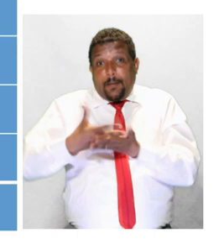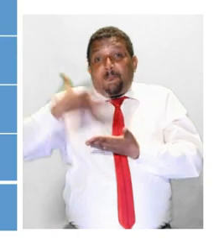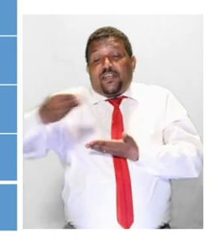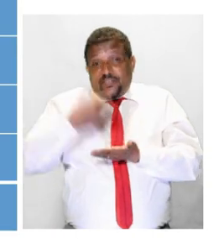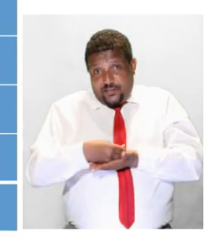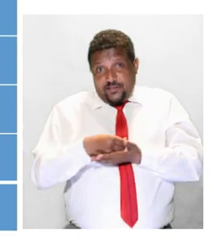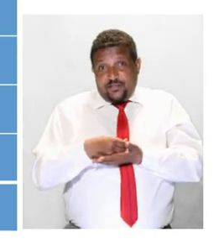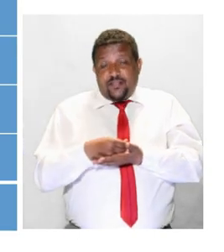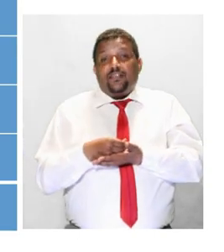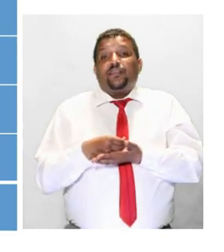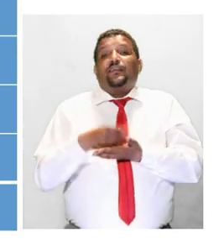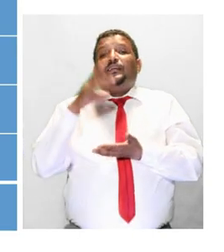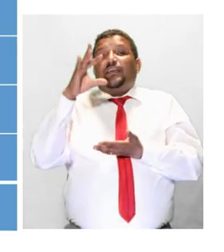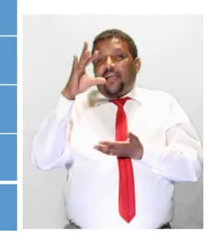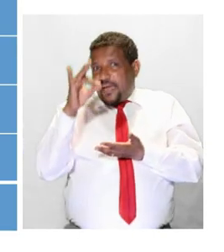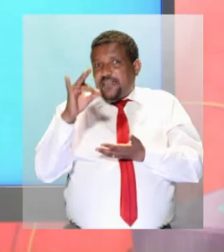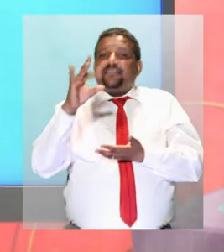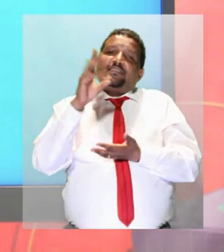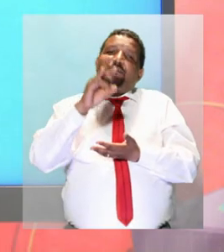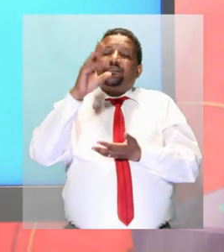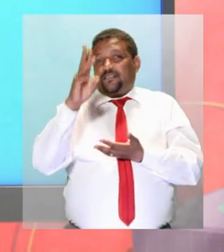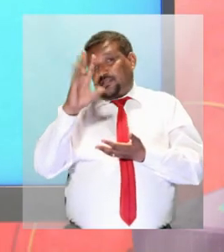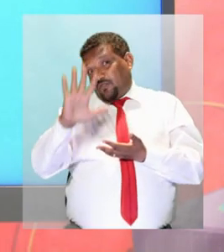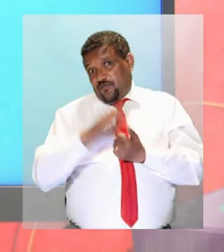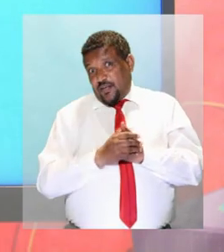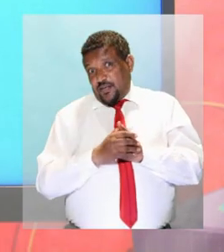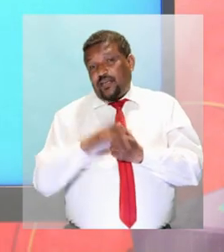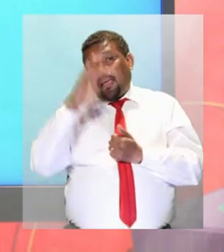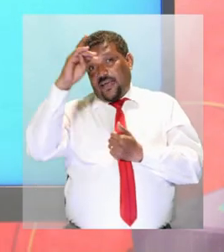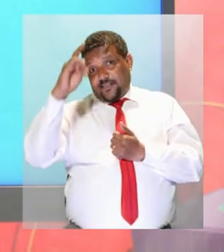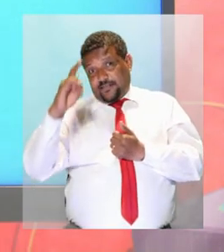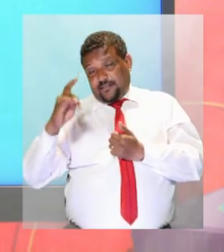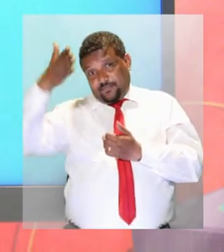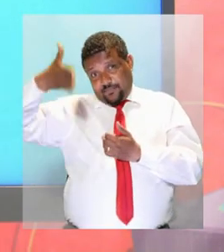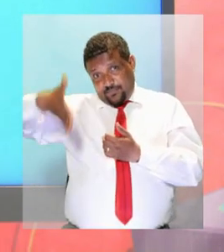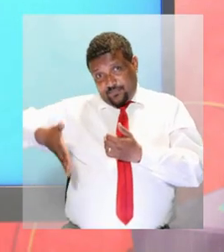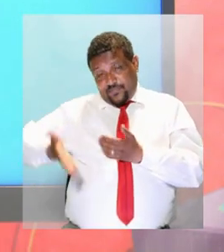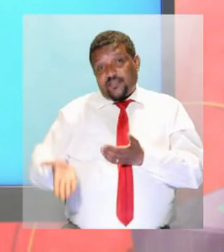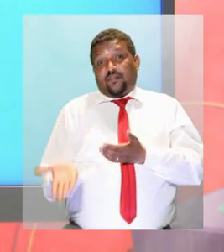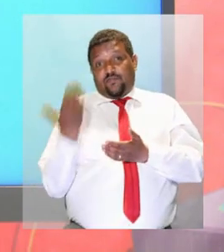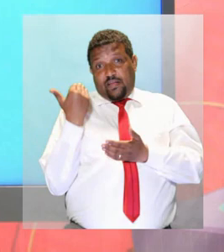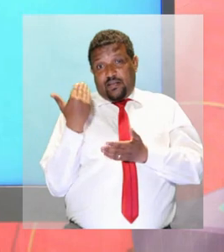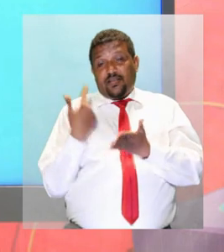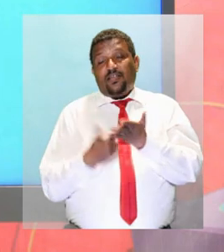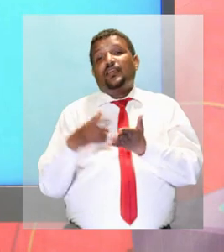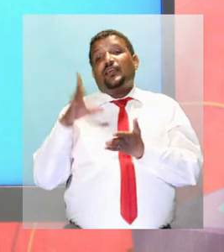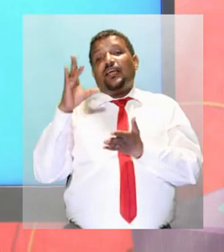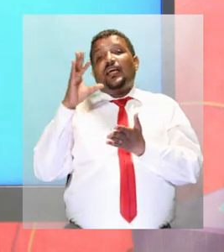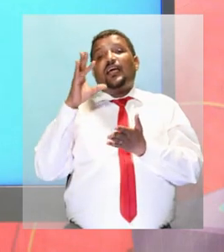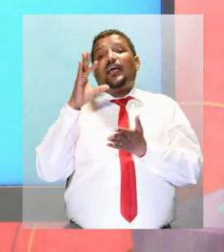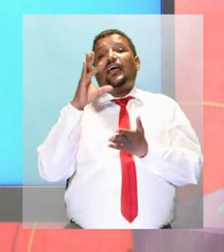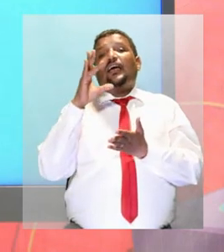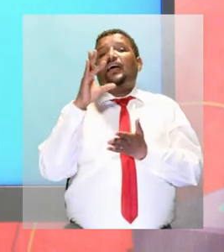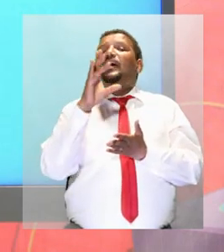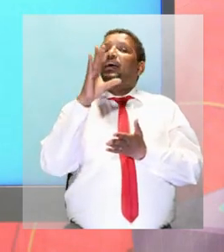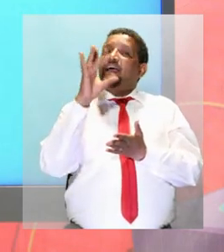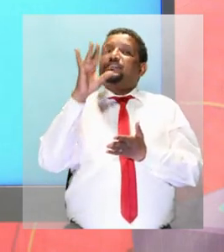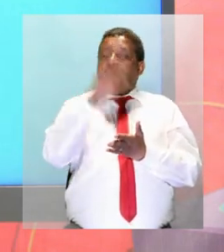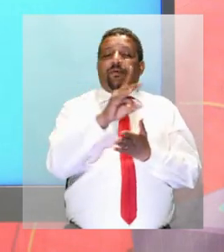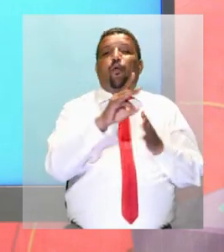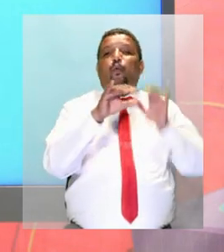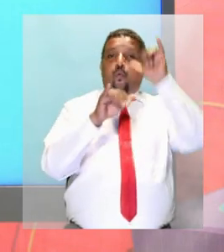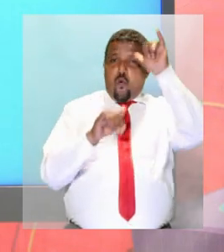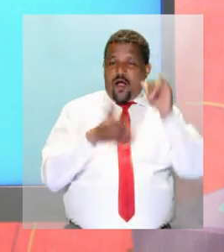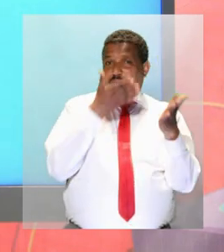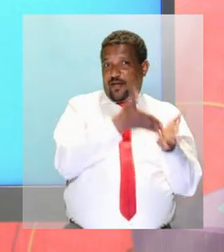with 8765 in the X side, and we left with 87 in the Y side. Now, she gets